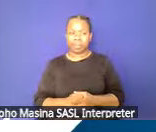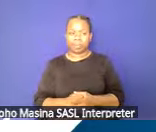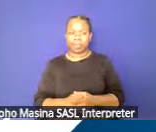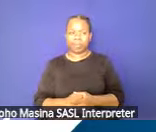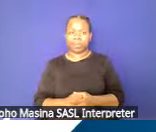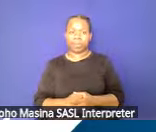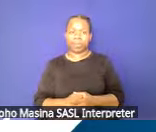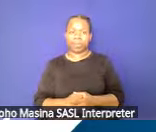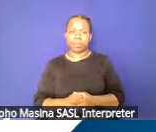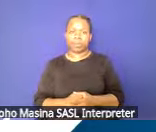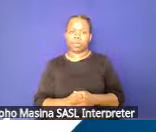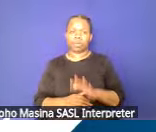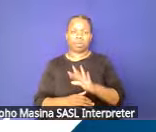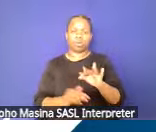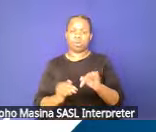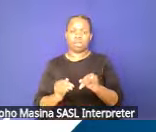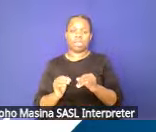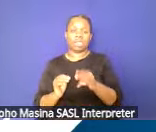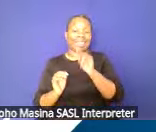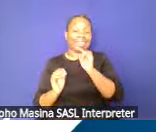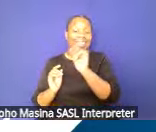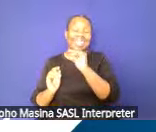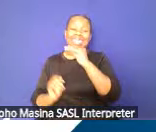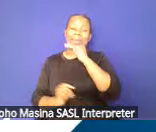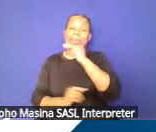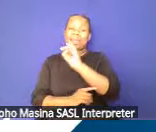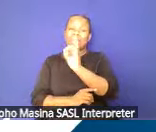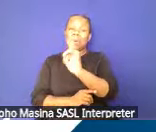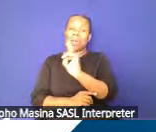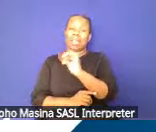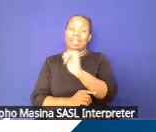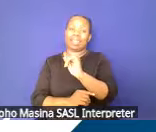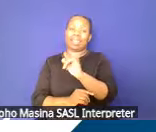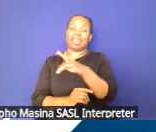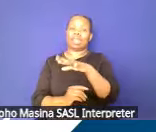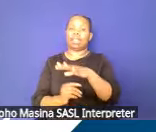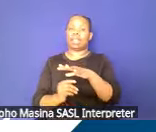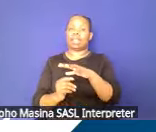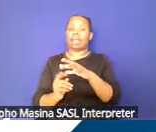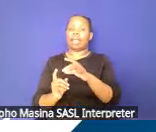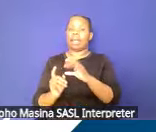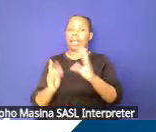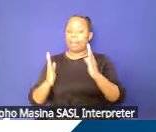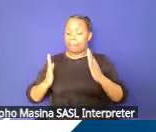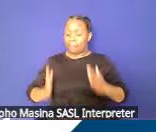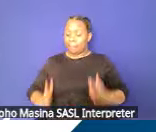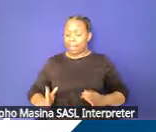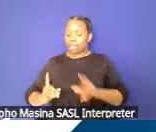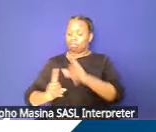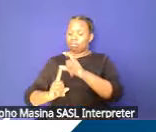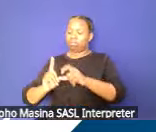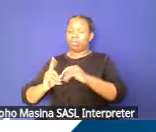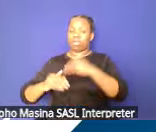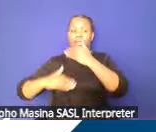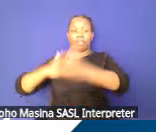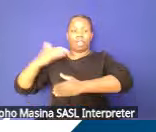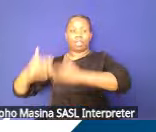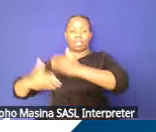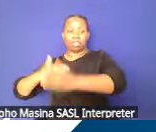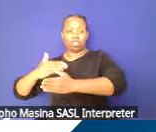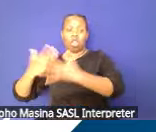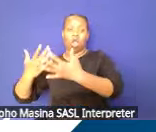as defined. This means that the restriction on the person's ability to function or to perform